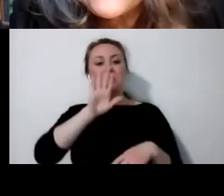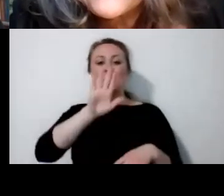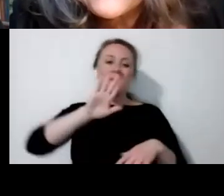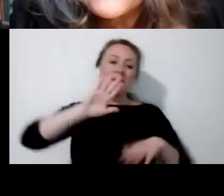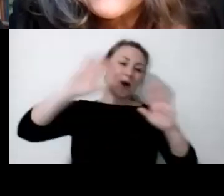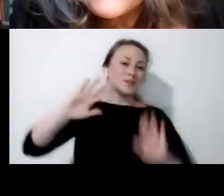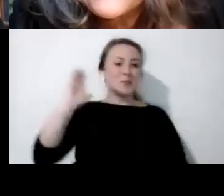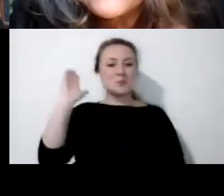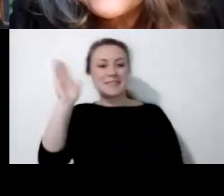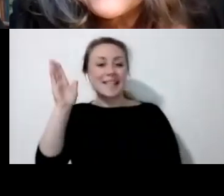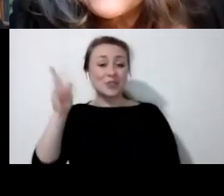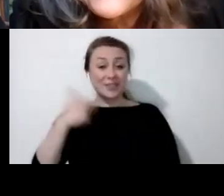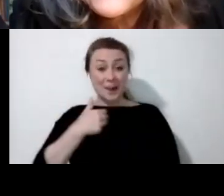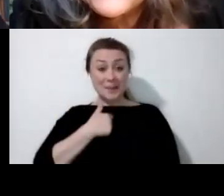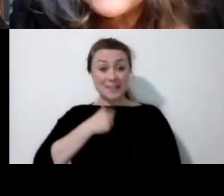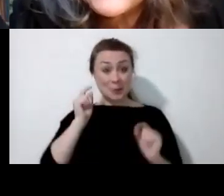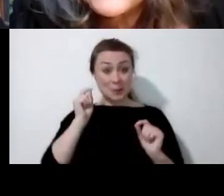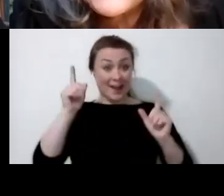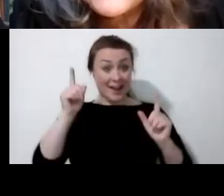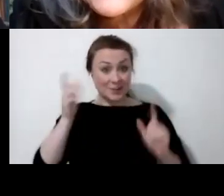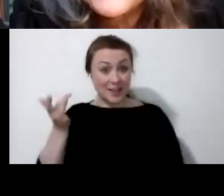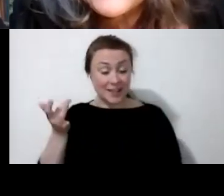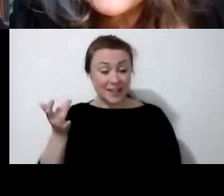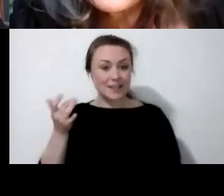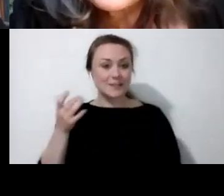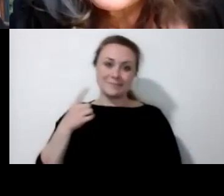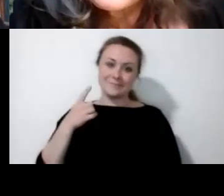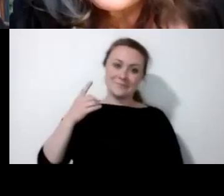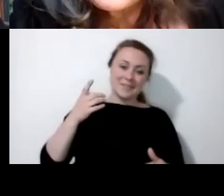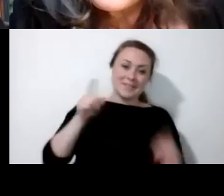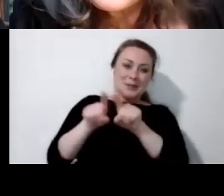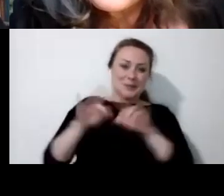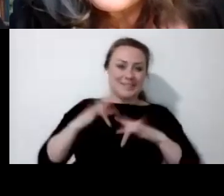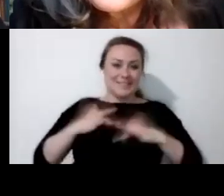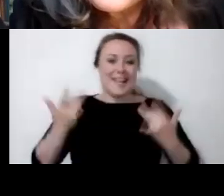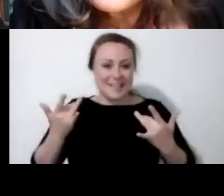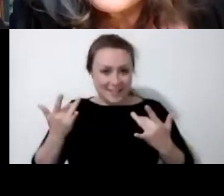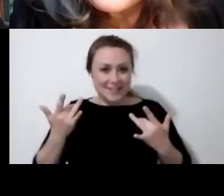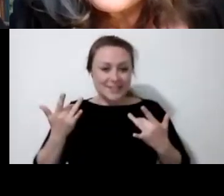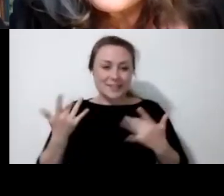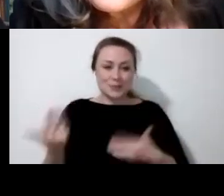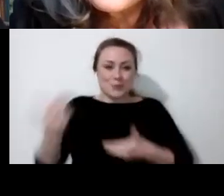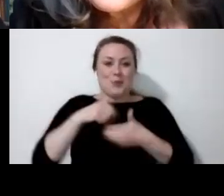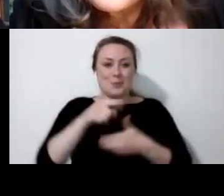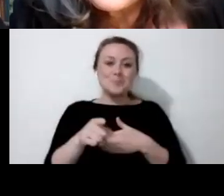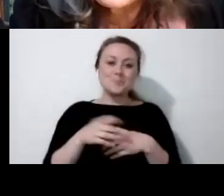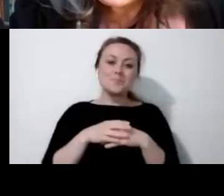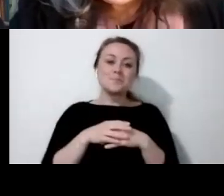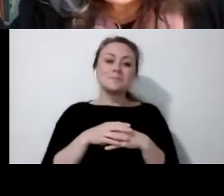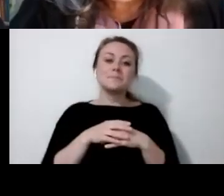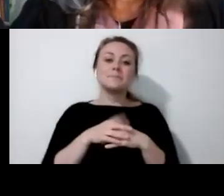I'm surprised, but I'm very excited to be part of this great thing. I would also like to thank